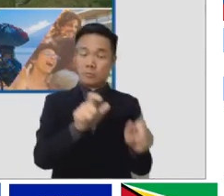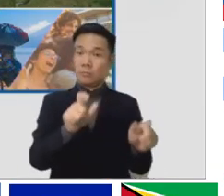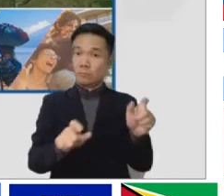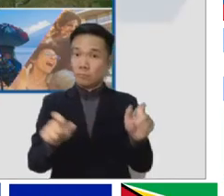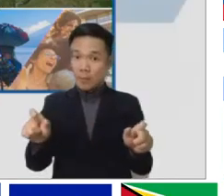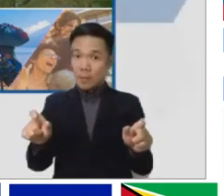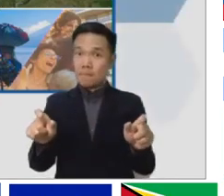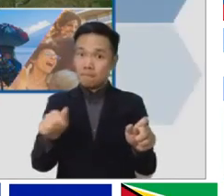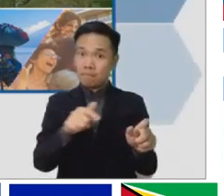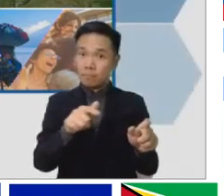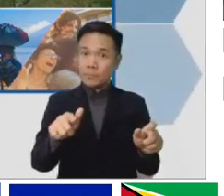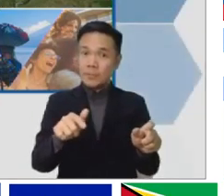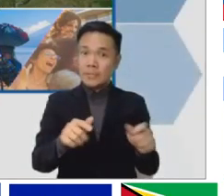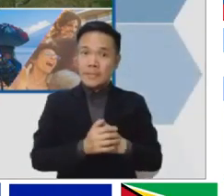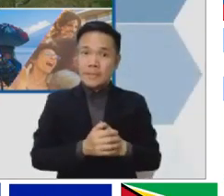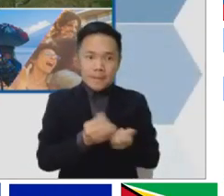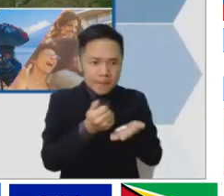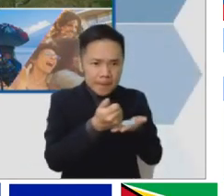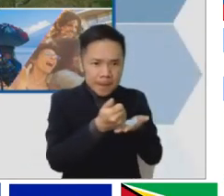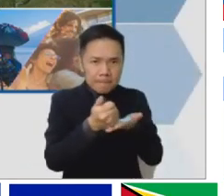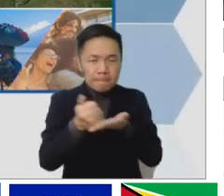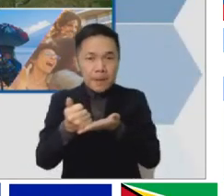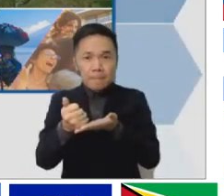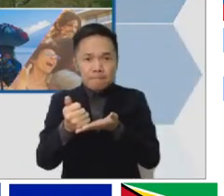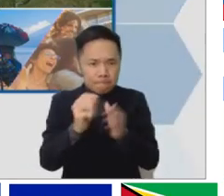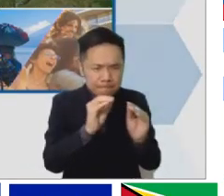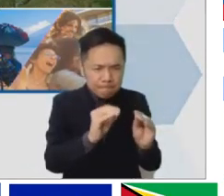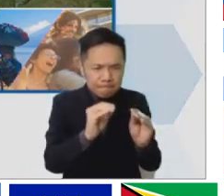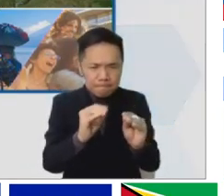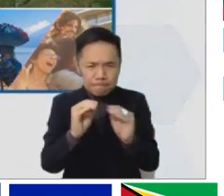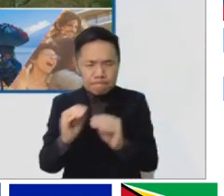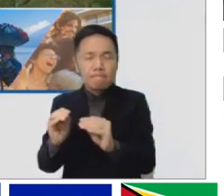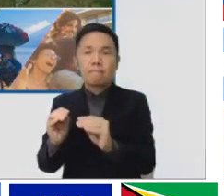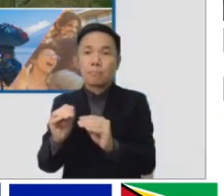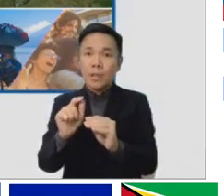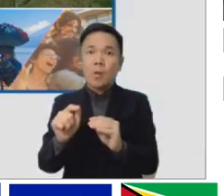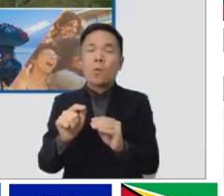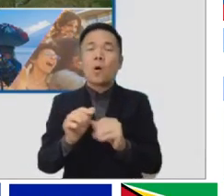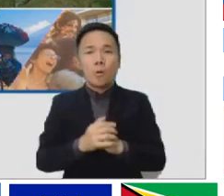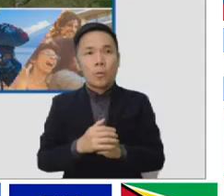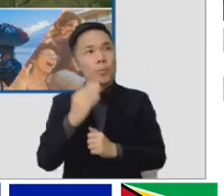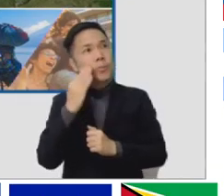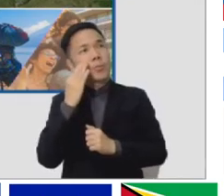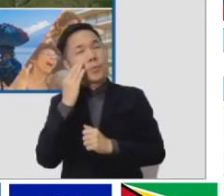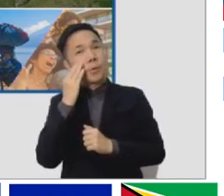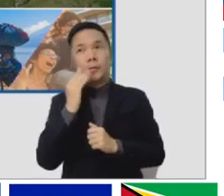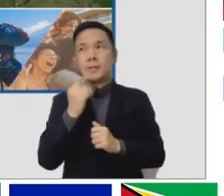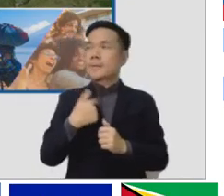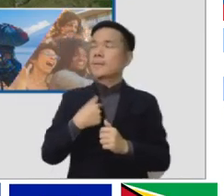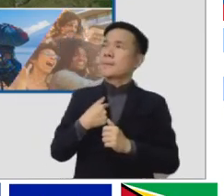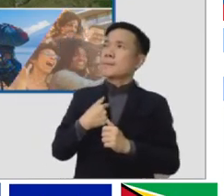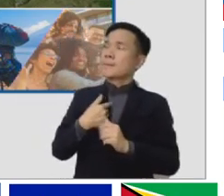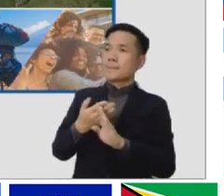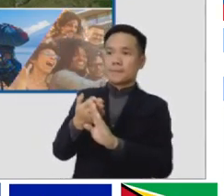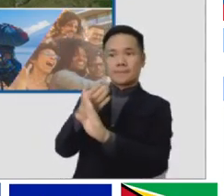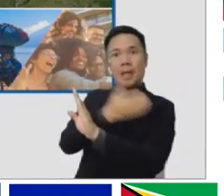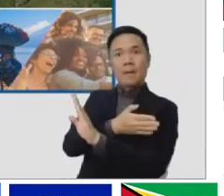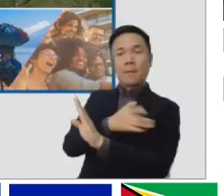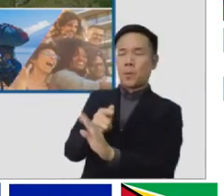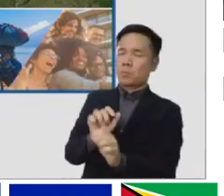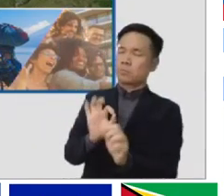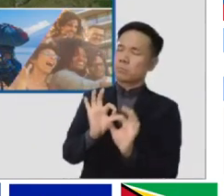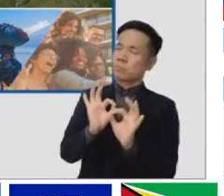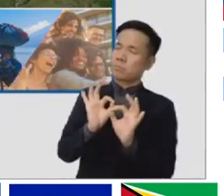these entities. And through these drills, we were able to get more practices, more preparedness, more also